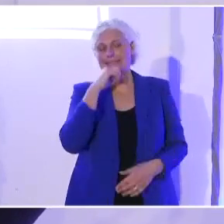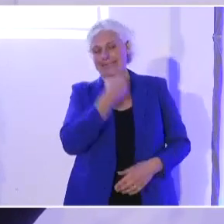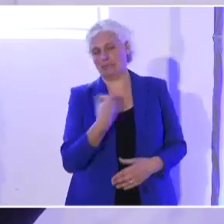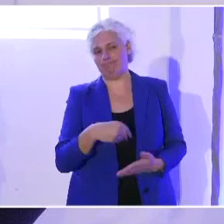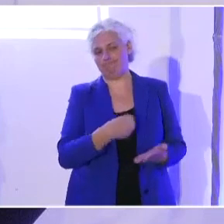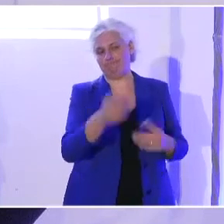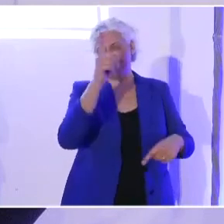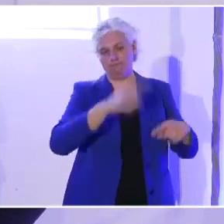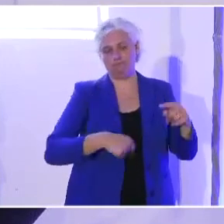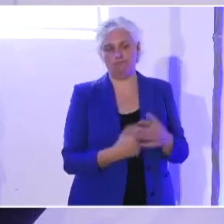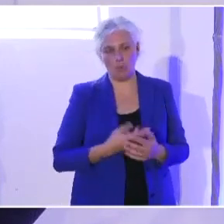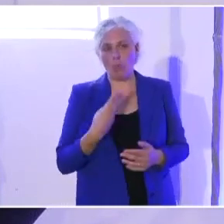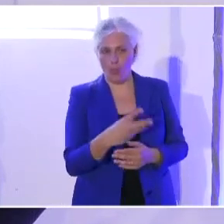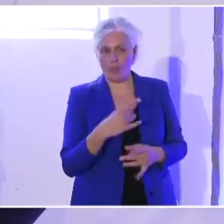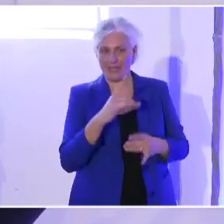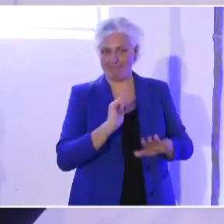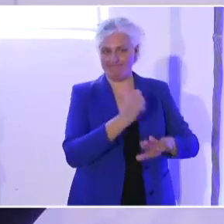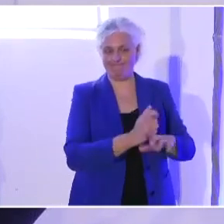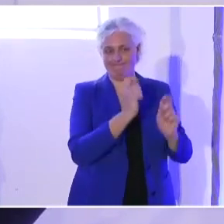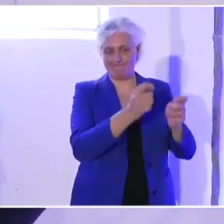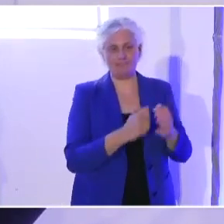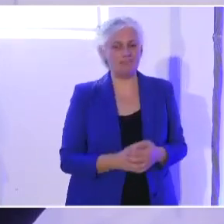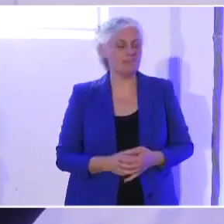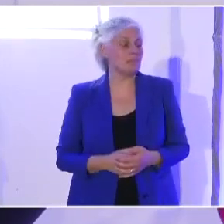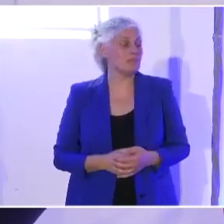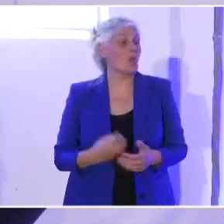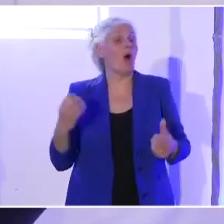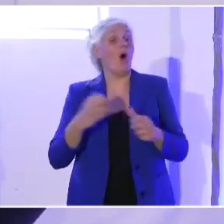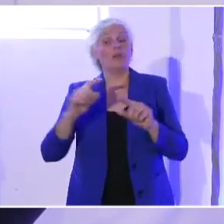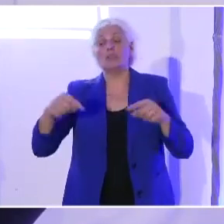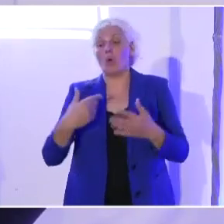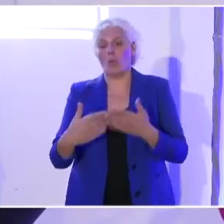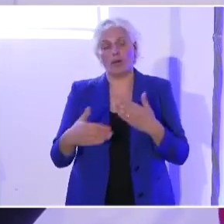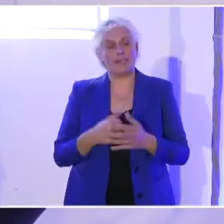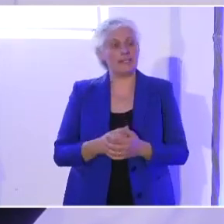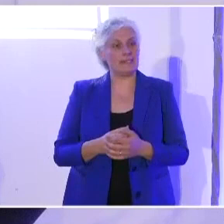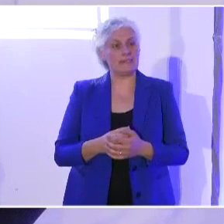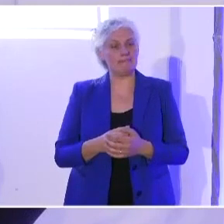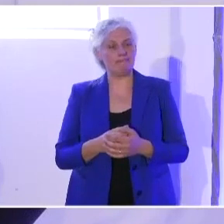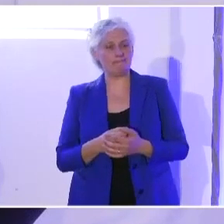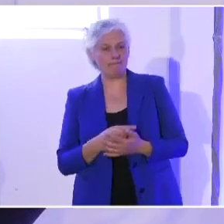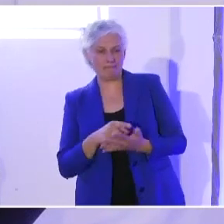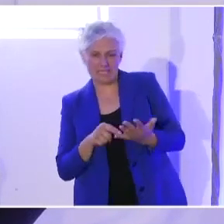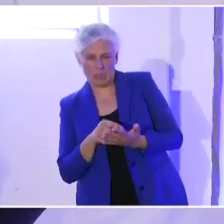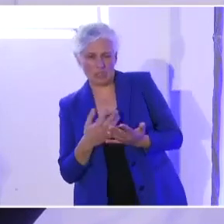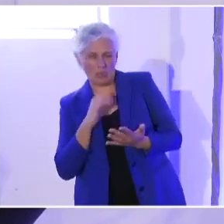significant potential fines being imposed. And the other challenge then is that in calculating seriousness, the EDPB has said that